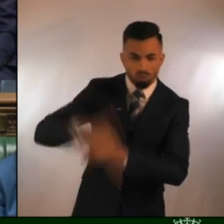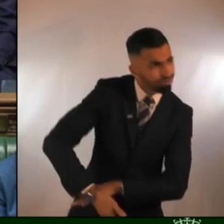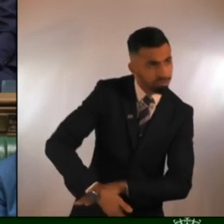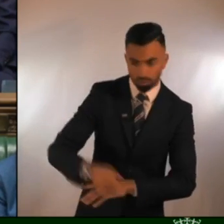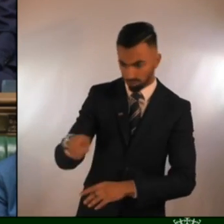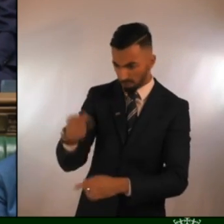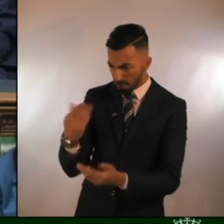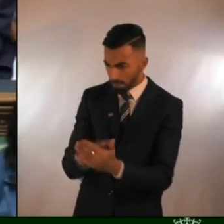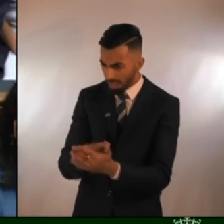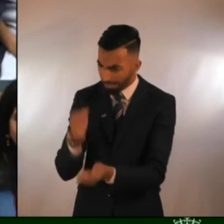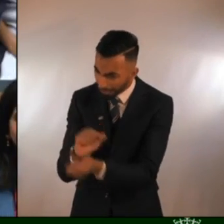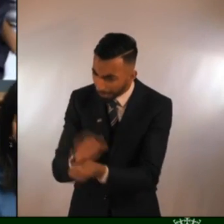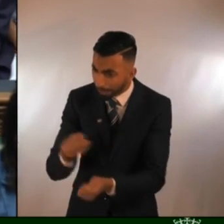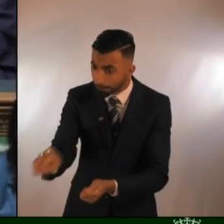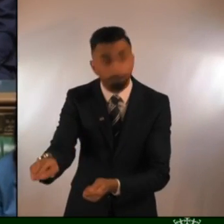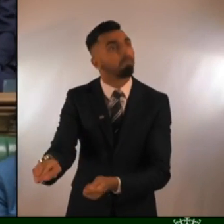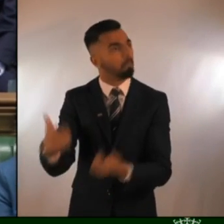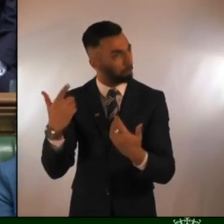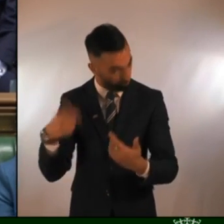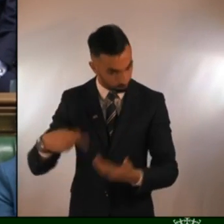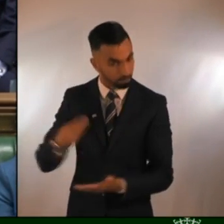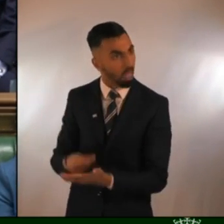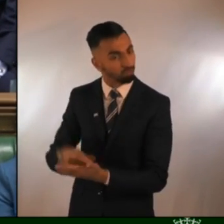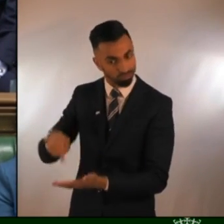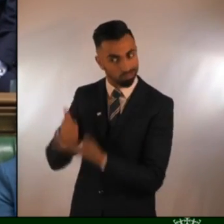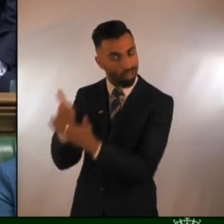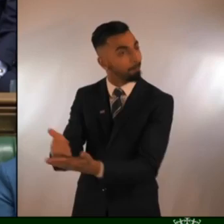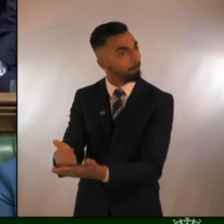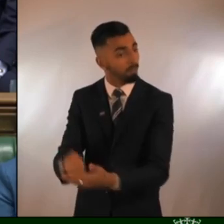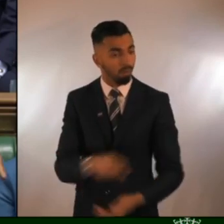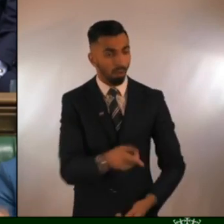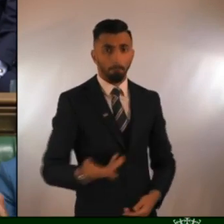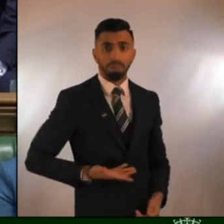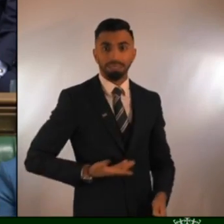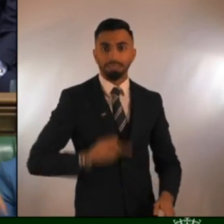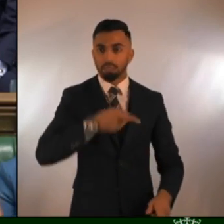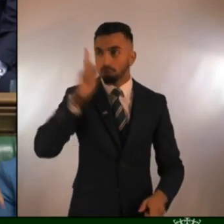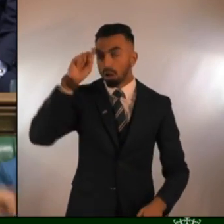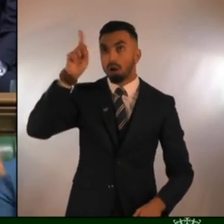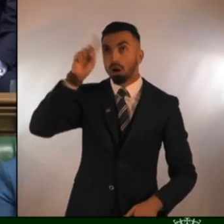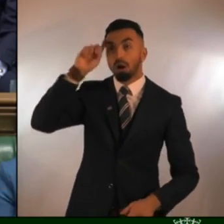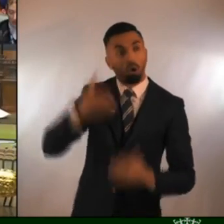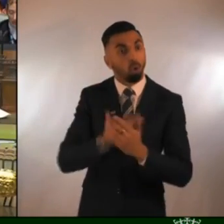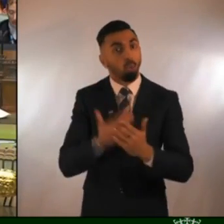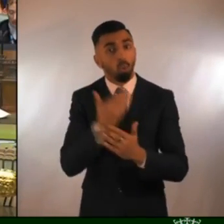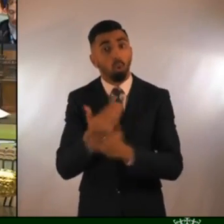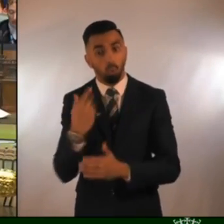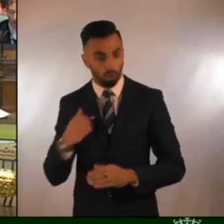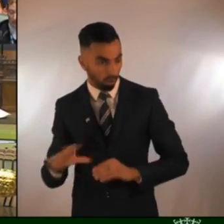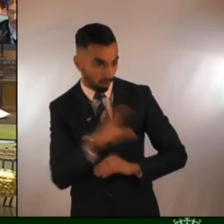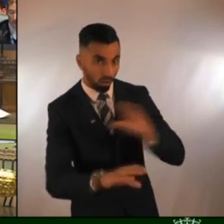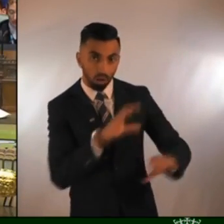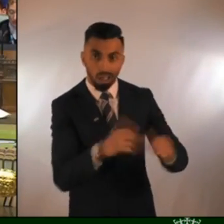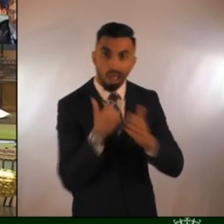budget gets it done. We promised to back businesses to innovate, invest and trade. This budget gets it done.